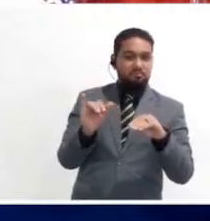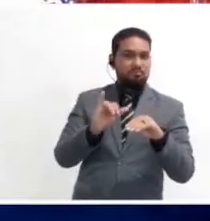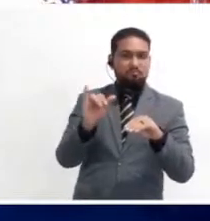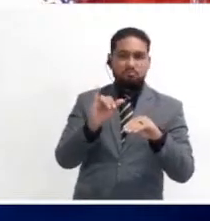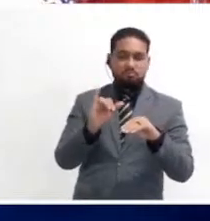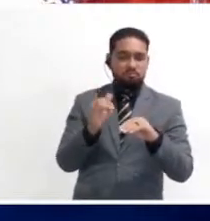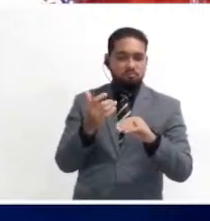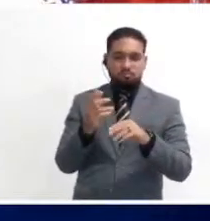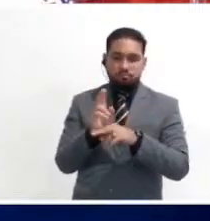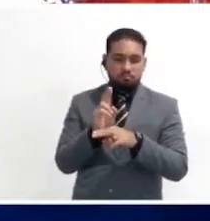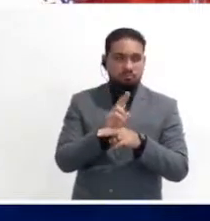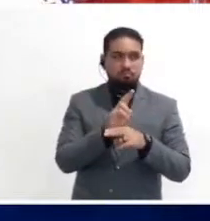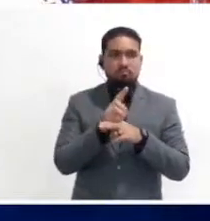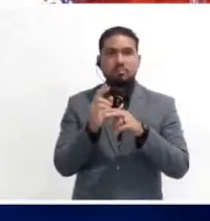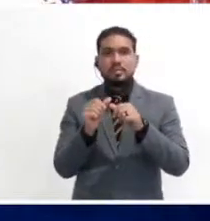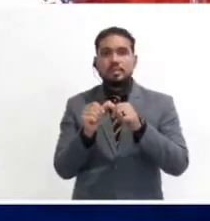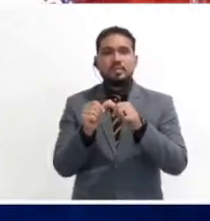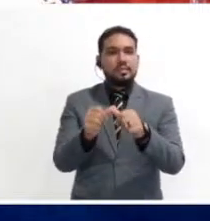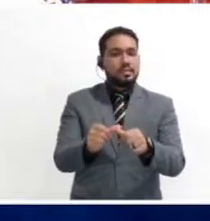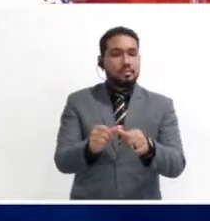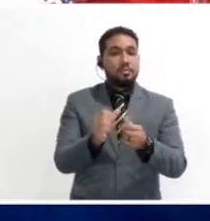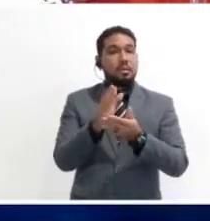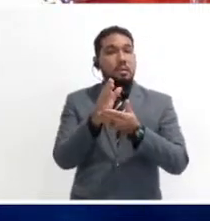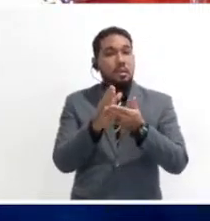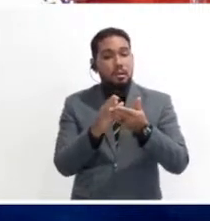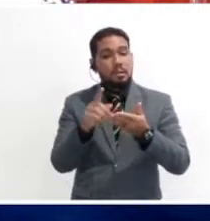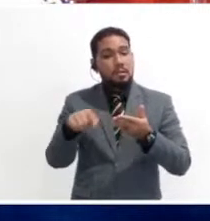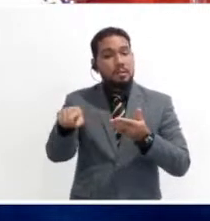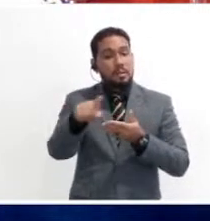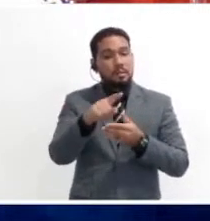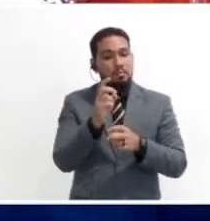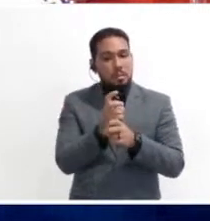original packages that just held one transistor.